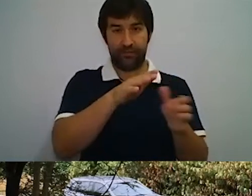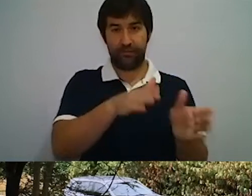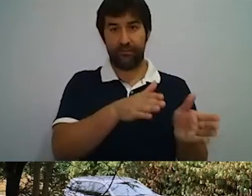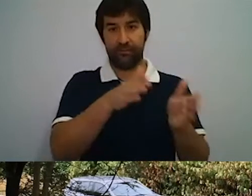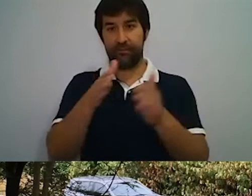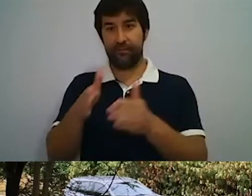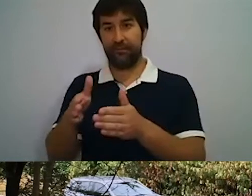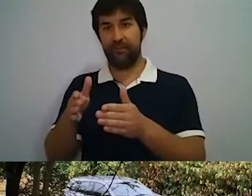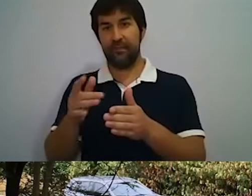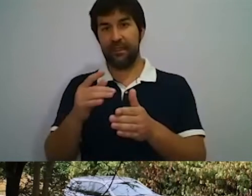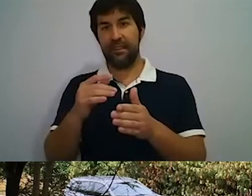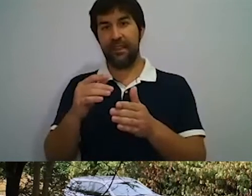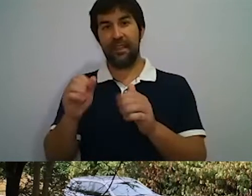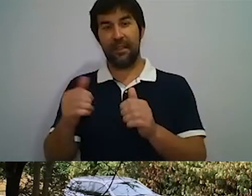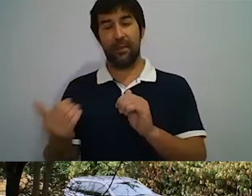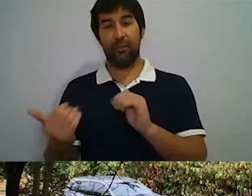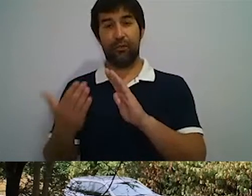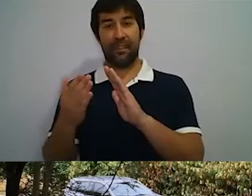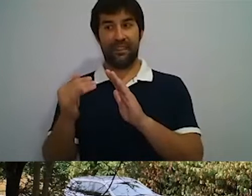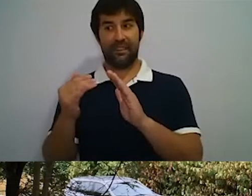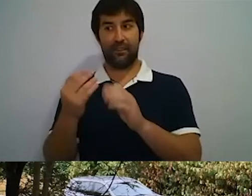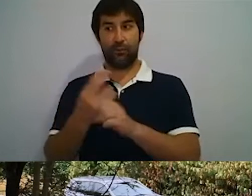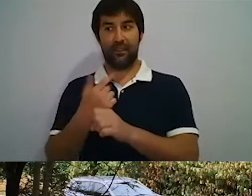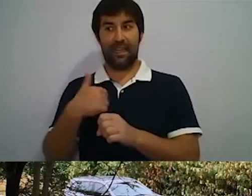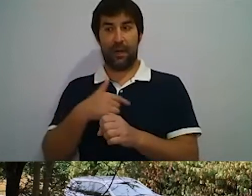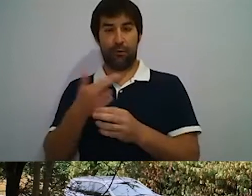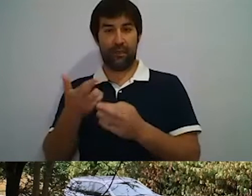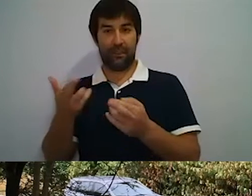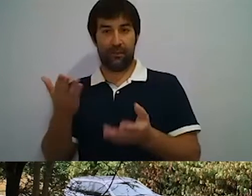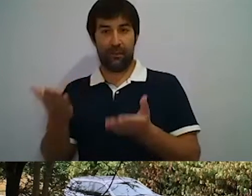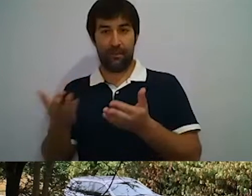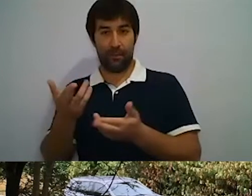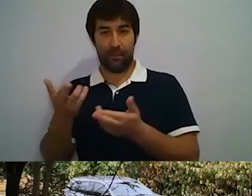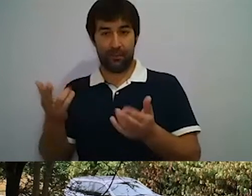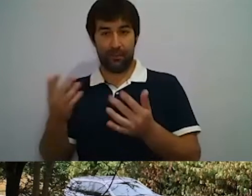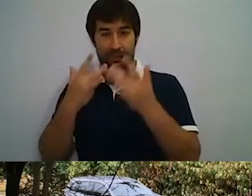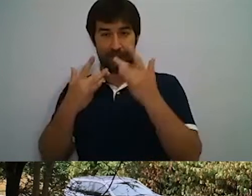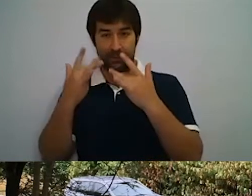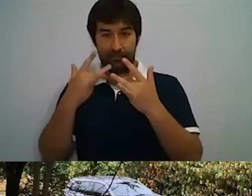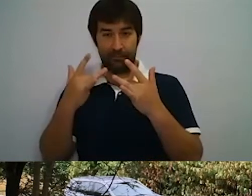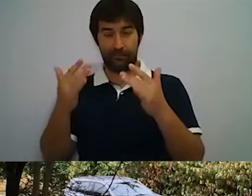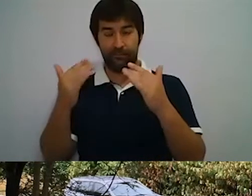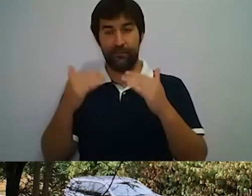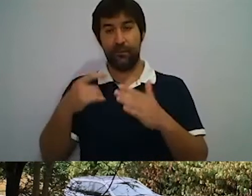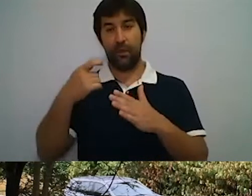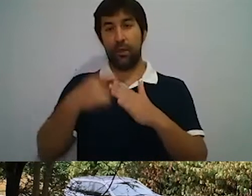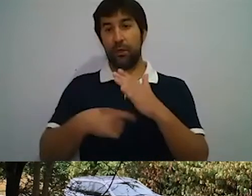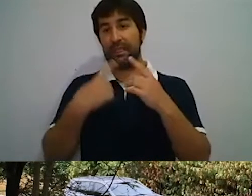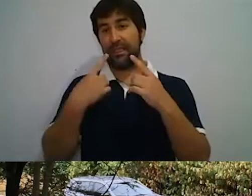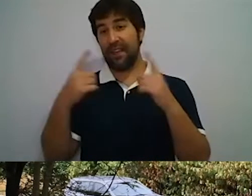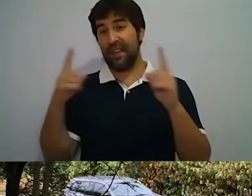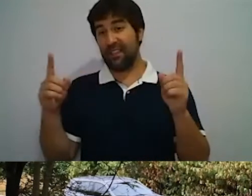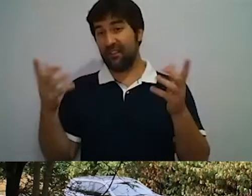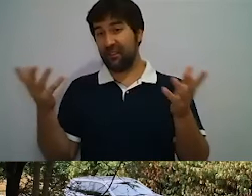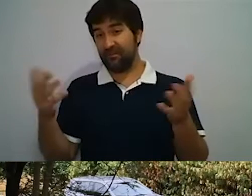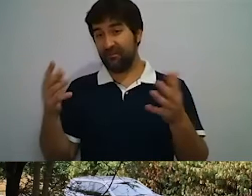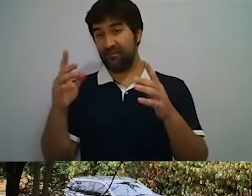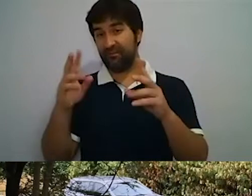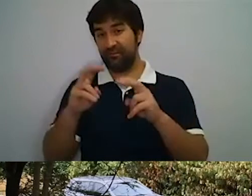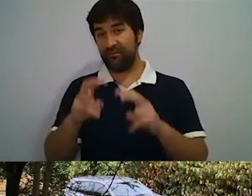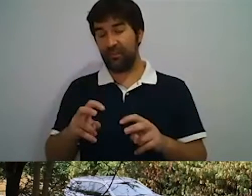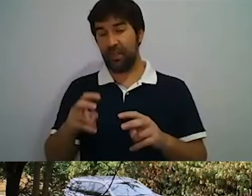one dies or is seriously injured traveling on city streets. We think about this in a very simple way, which is that streets and